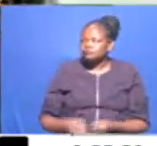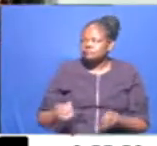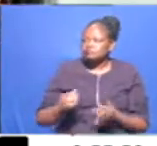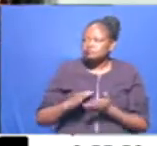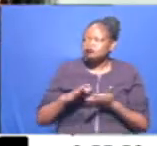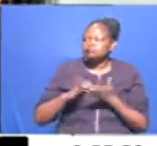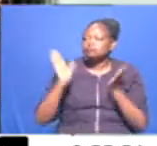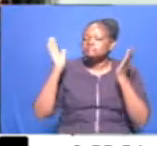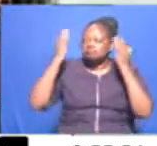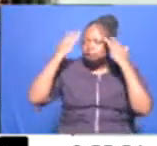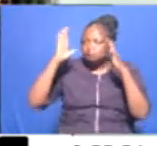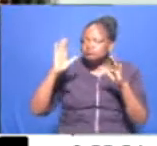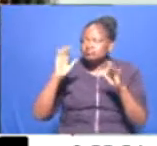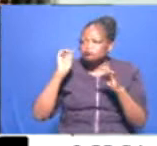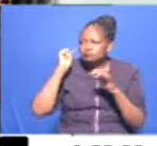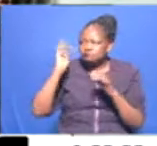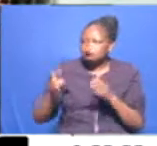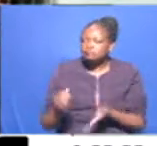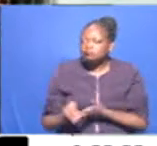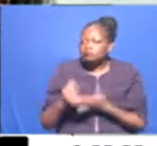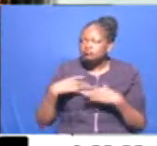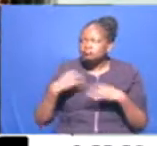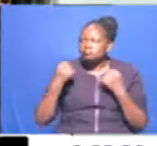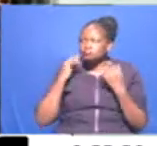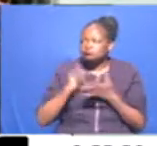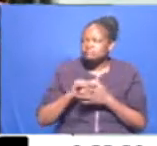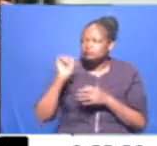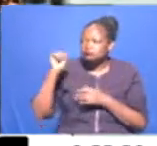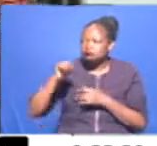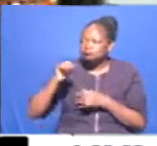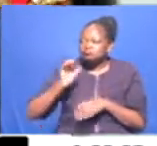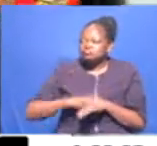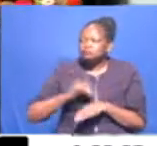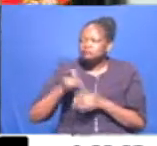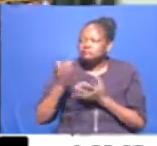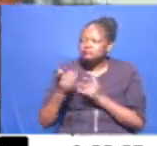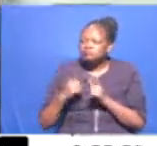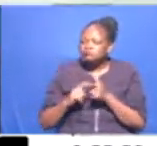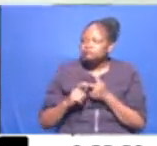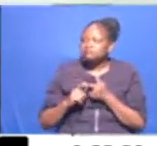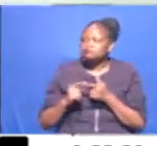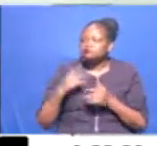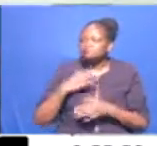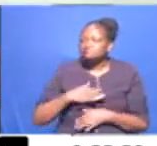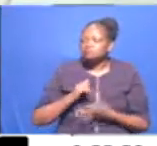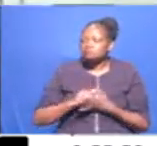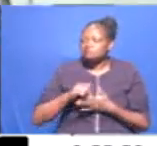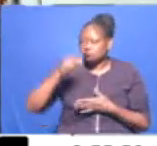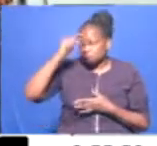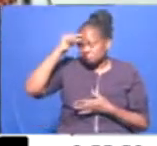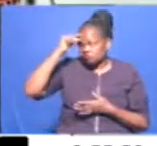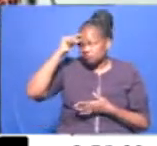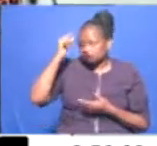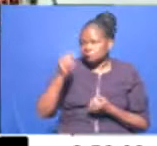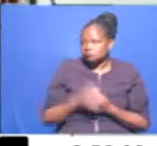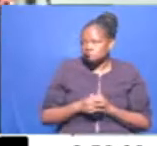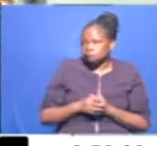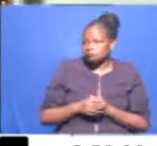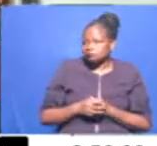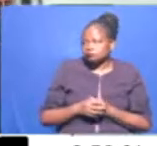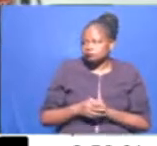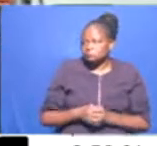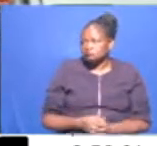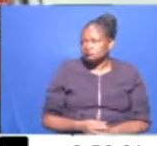put in place people to understand, yes, I can get these services. And I really appreciate that the government has come